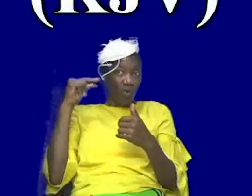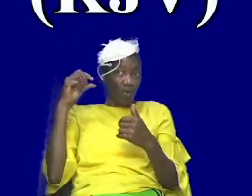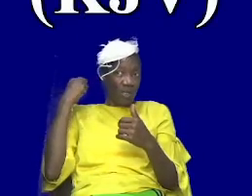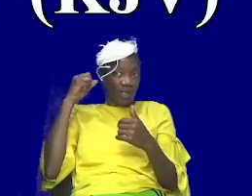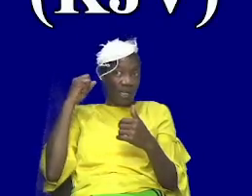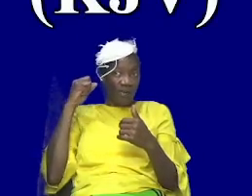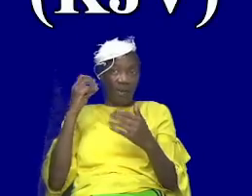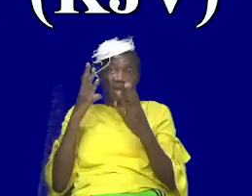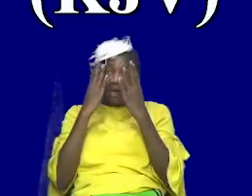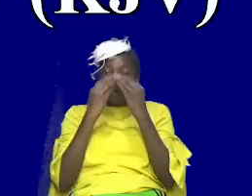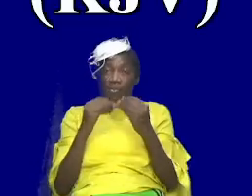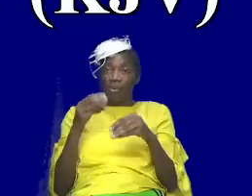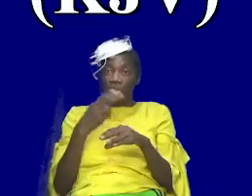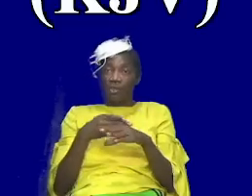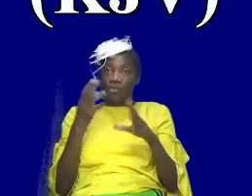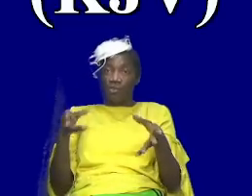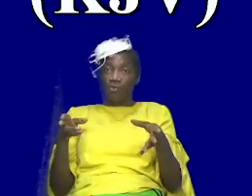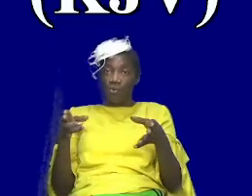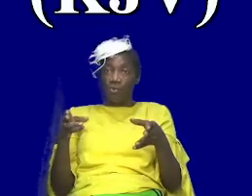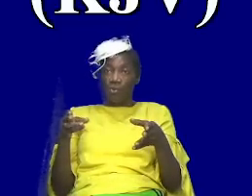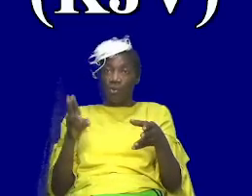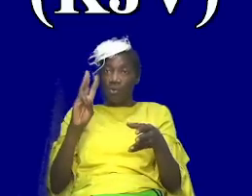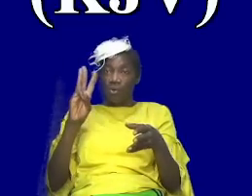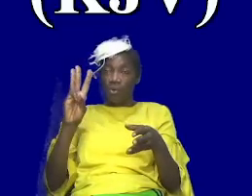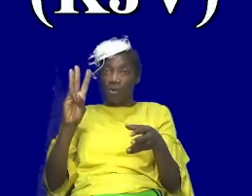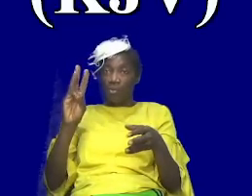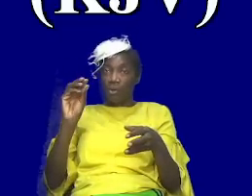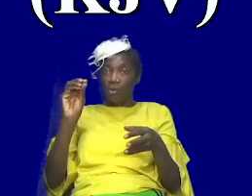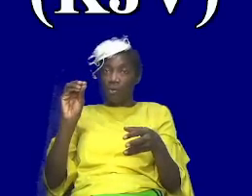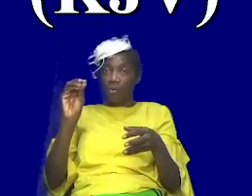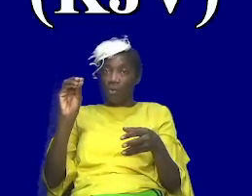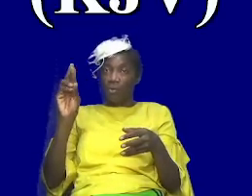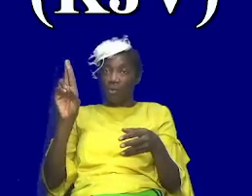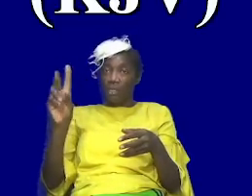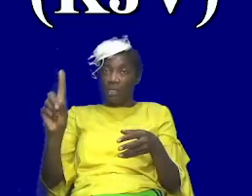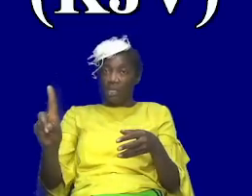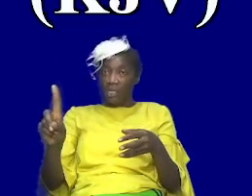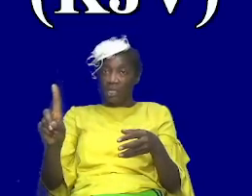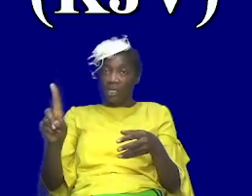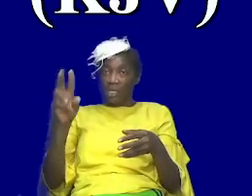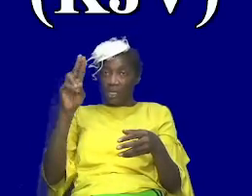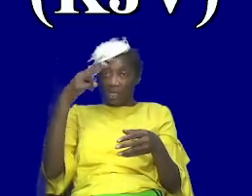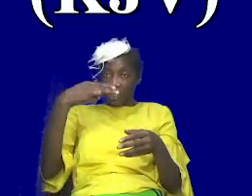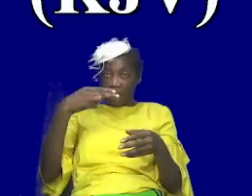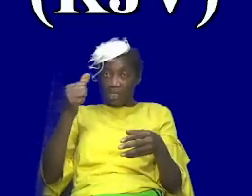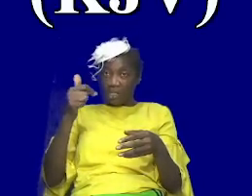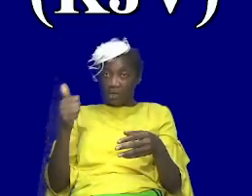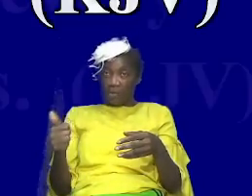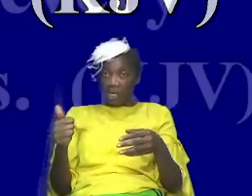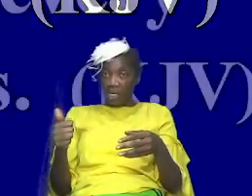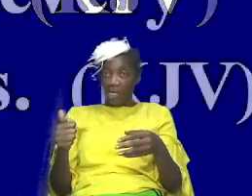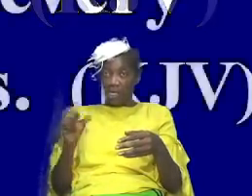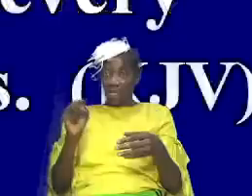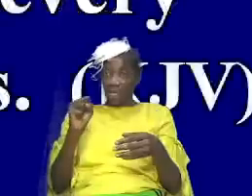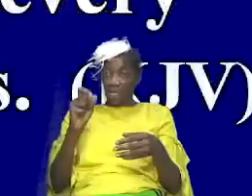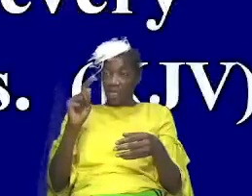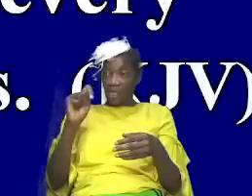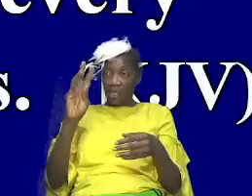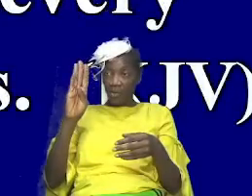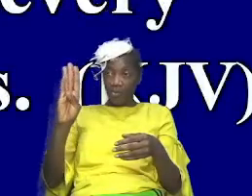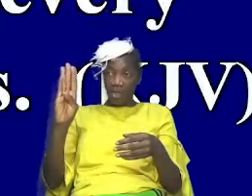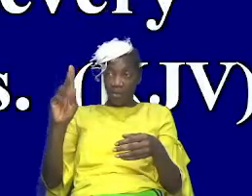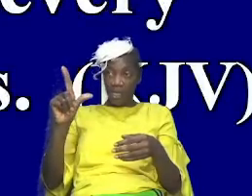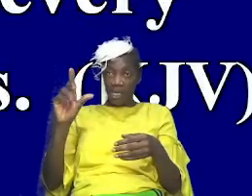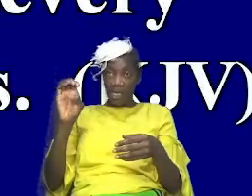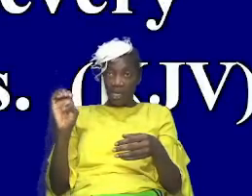silver, precious stones, then him go on, wood, hay, stubble, all build